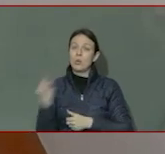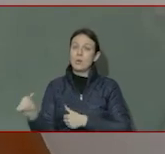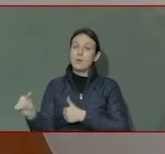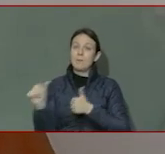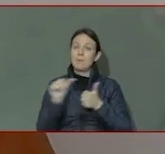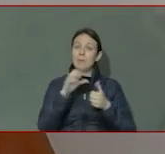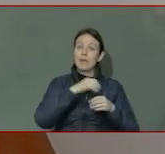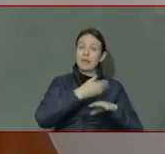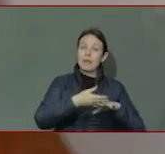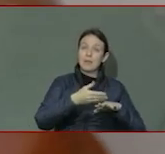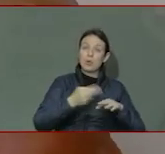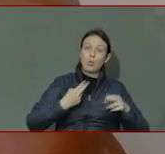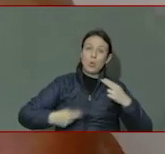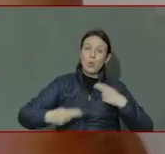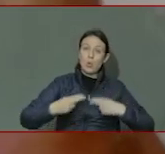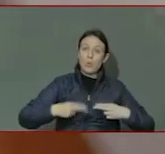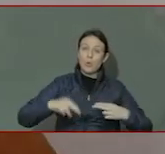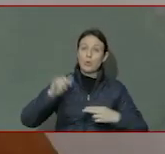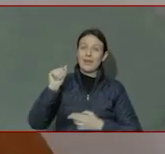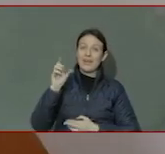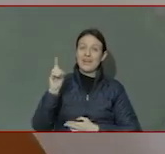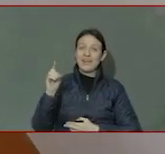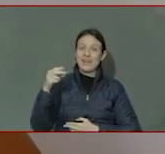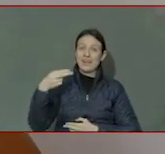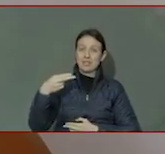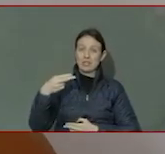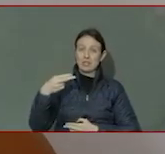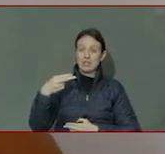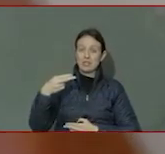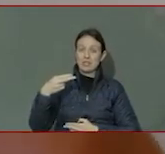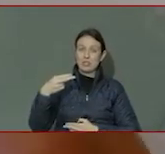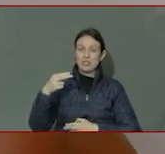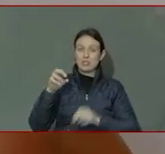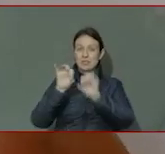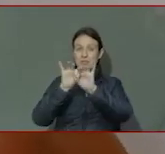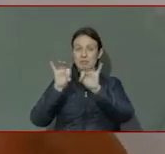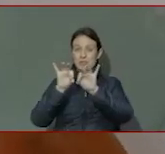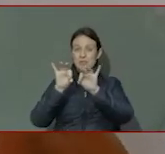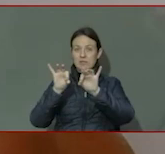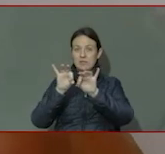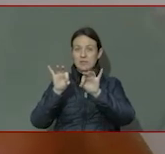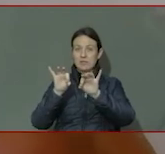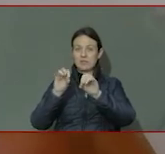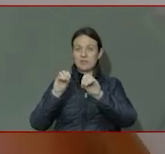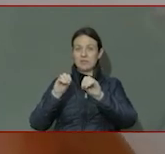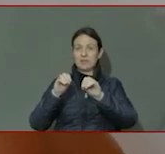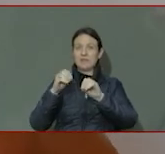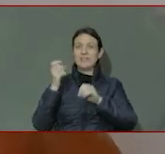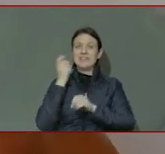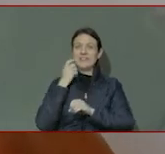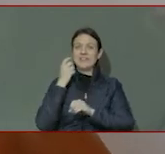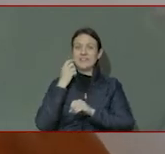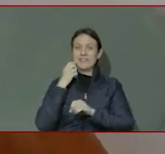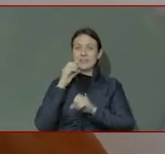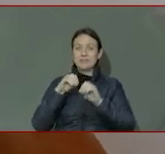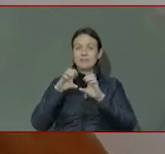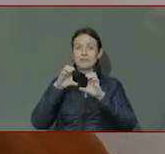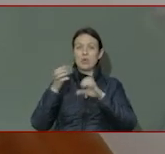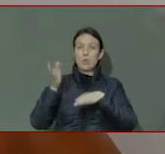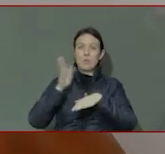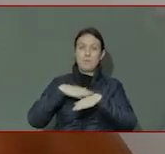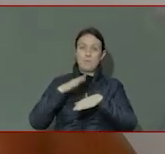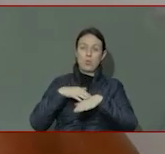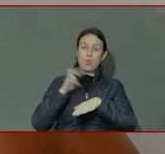hormone? ADH. It makes the tubes there of the kidney more permeable so that more water